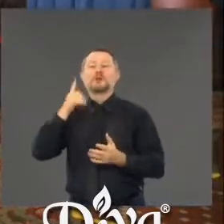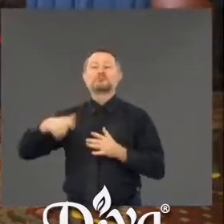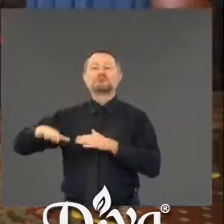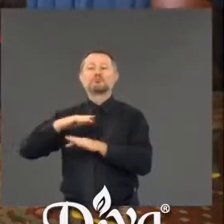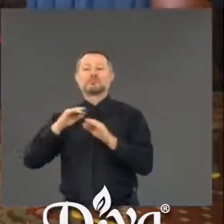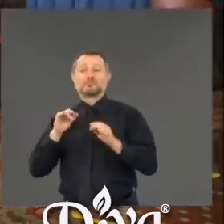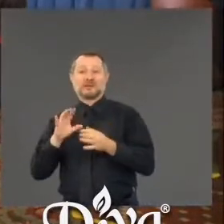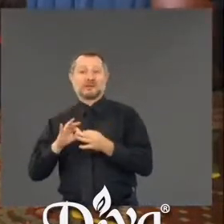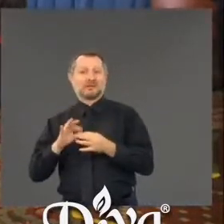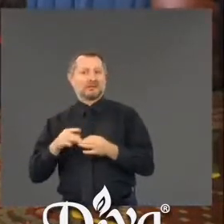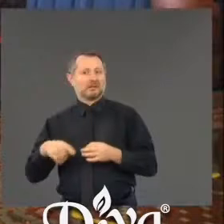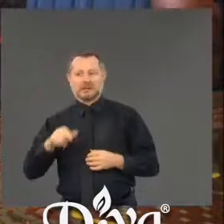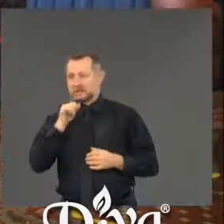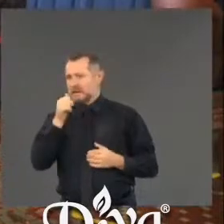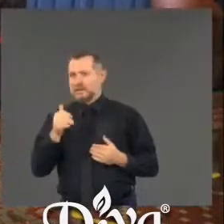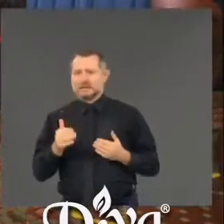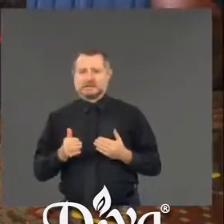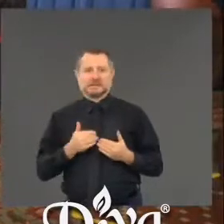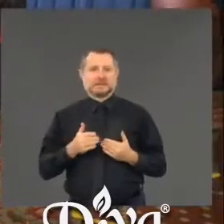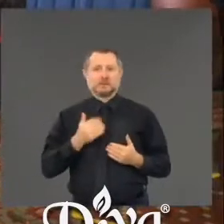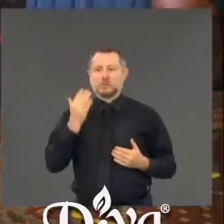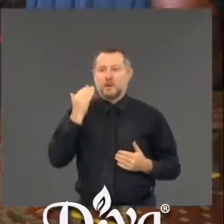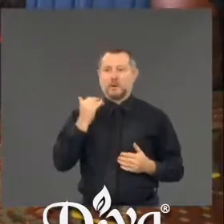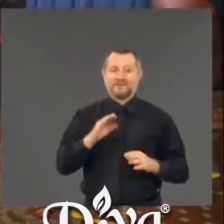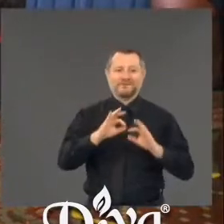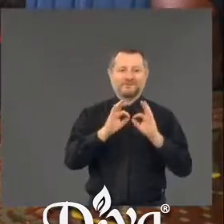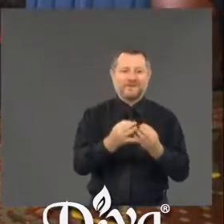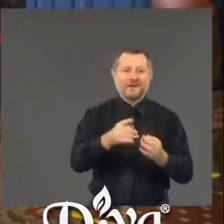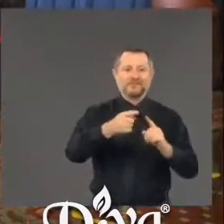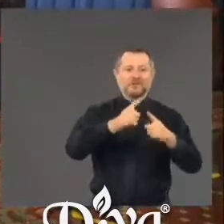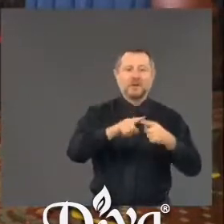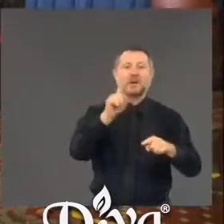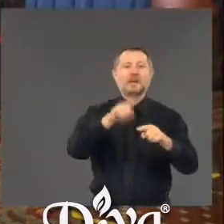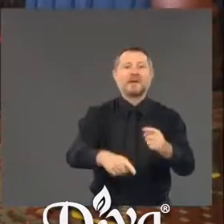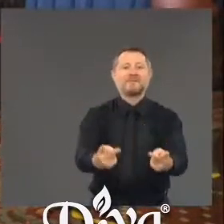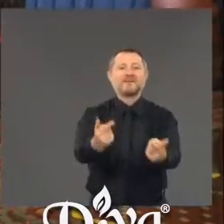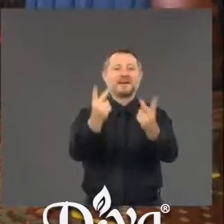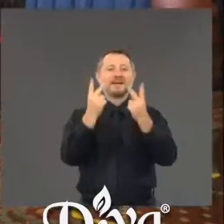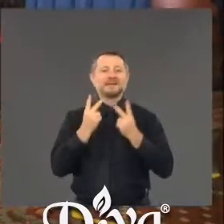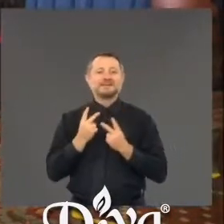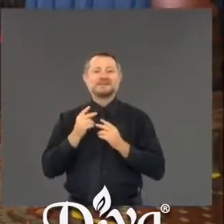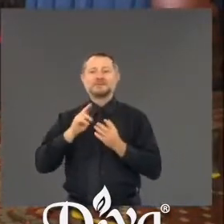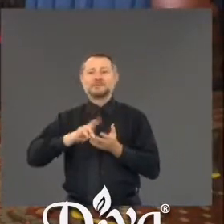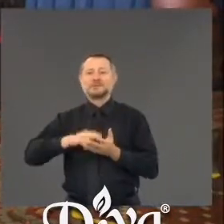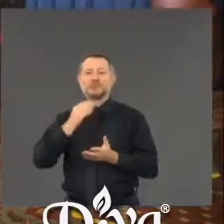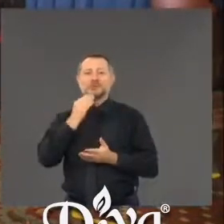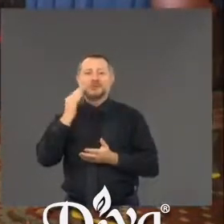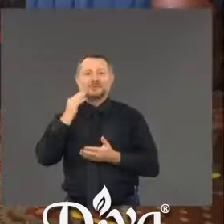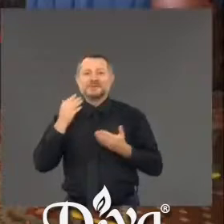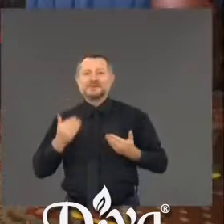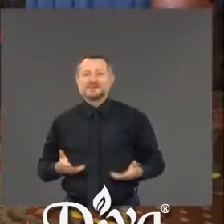difficult to be away from loved ones for this amount of time. And they know the risk,